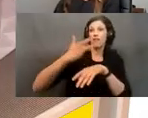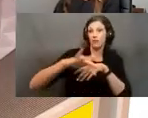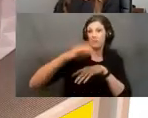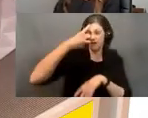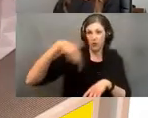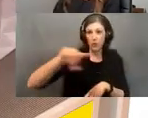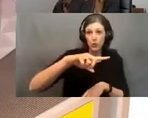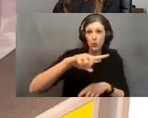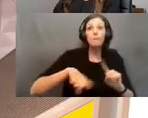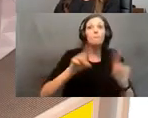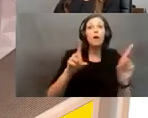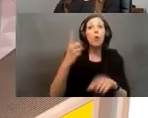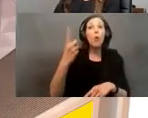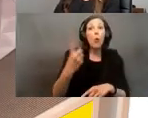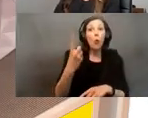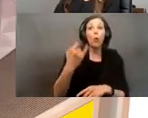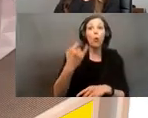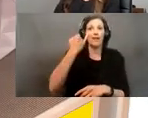registrants.